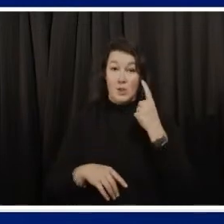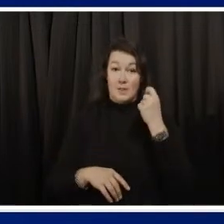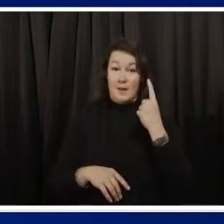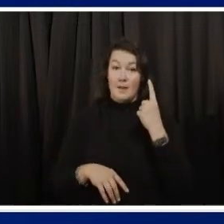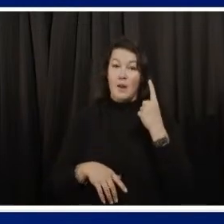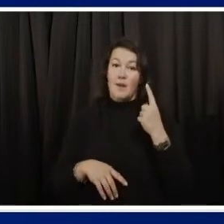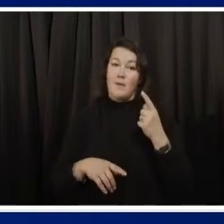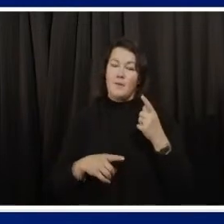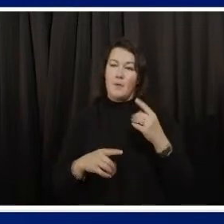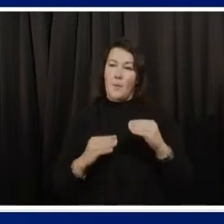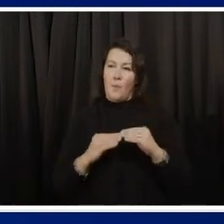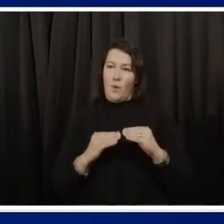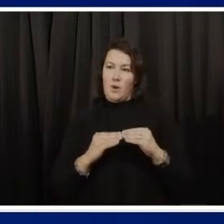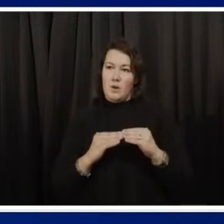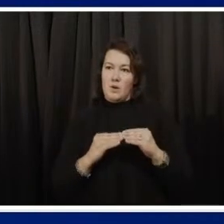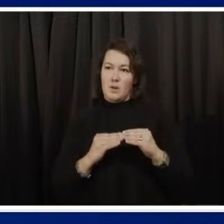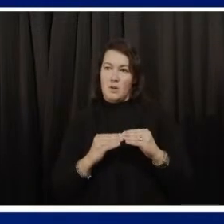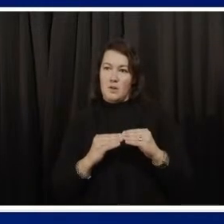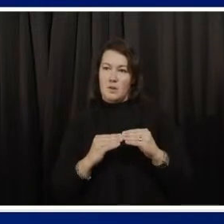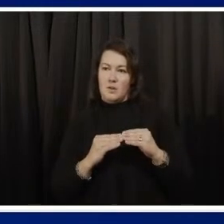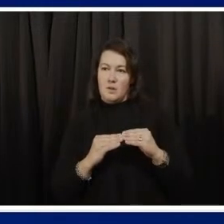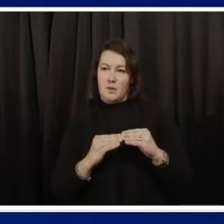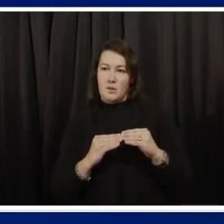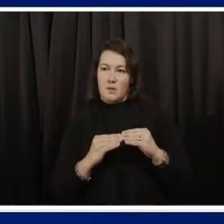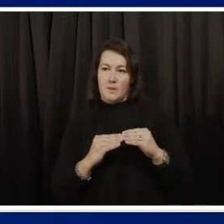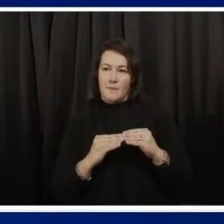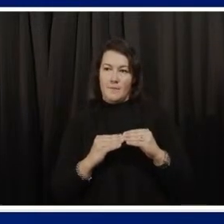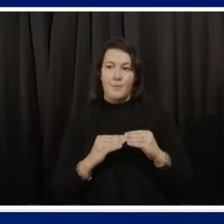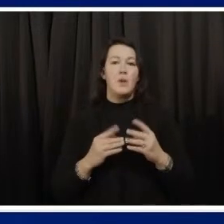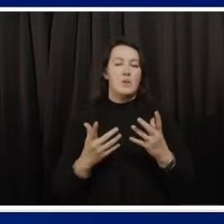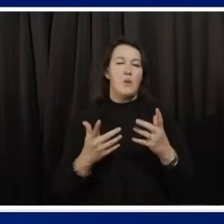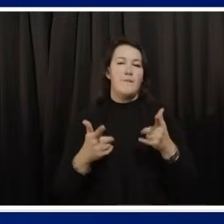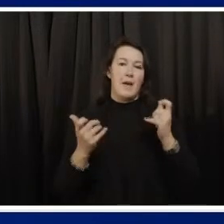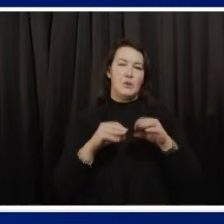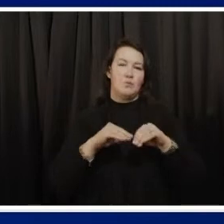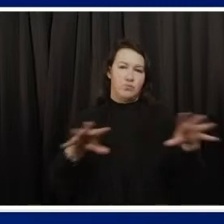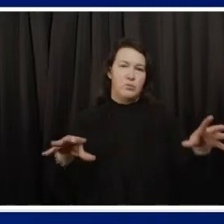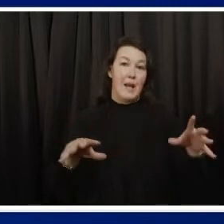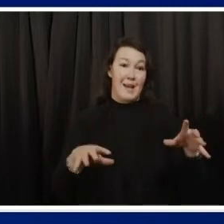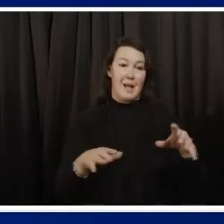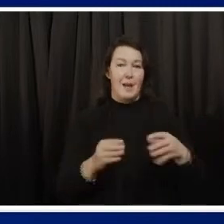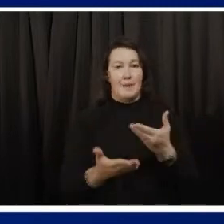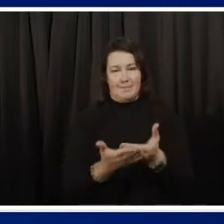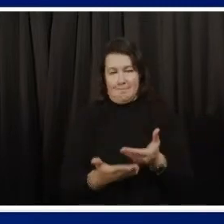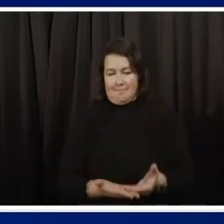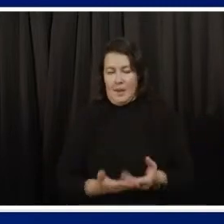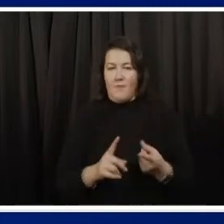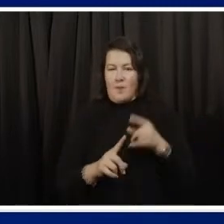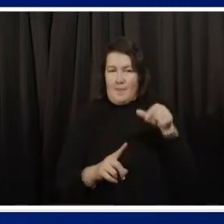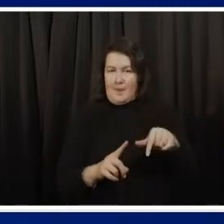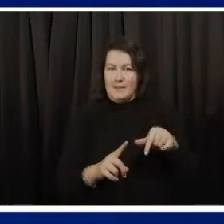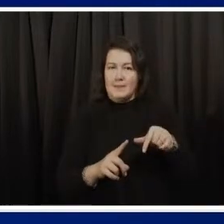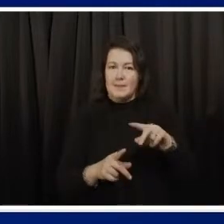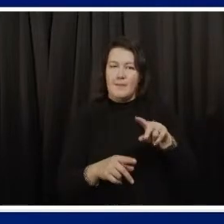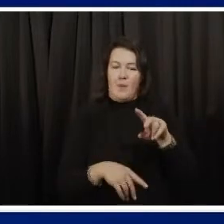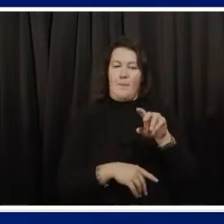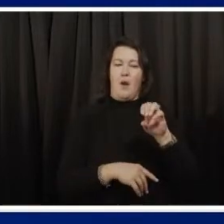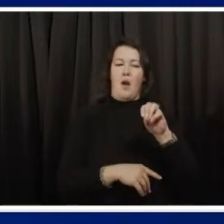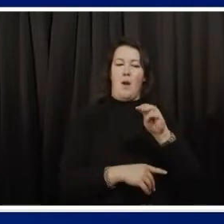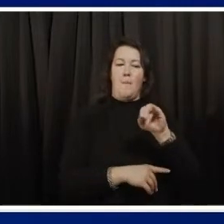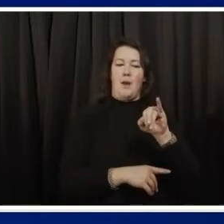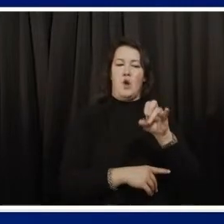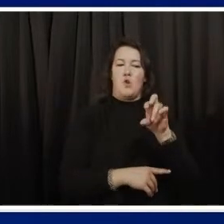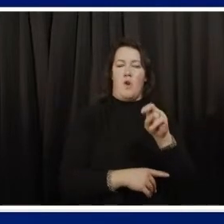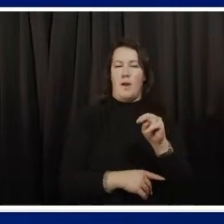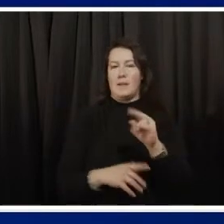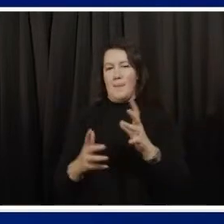earlier variants. With regard to severity, early data is reassuring so far. Hospitalization rates in South